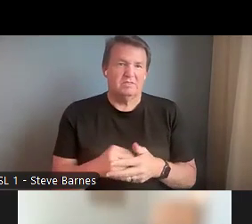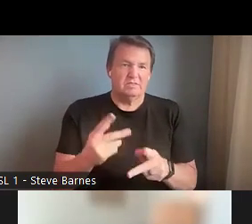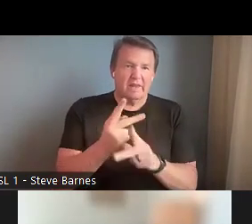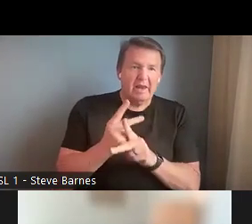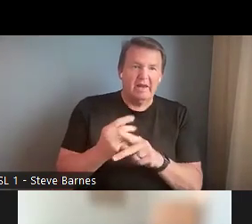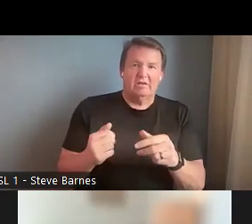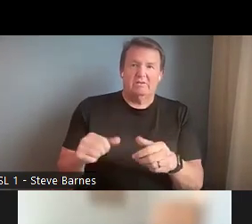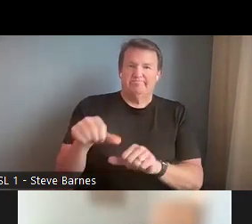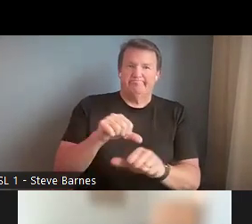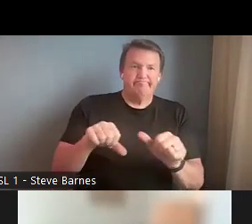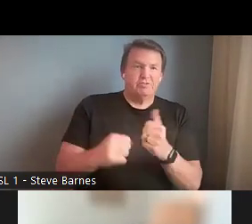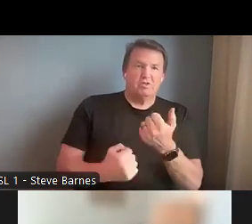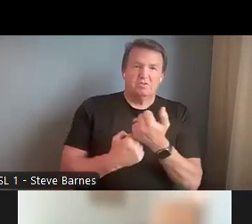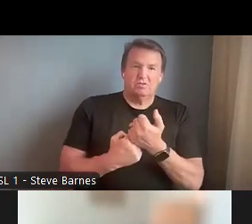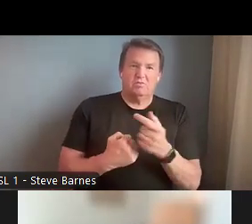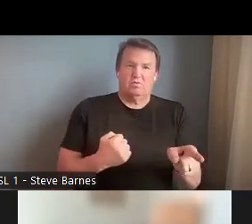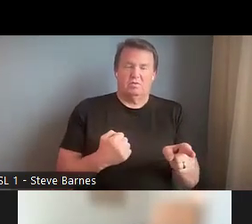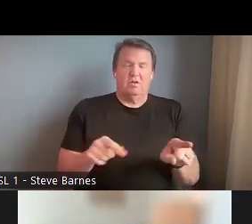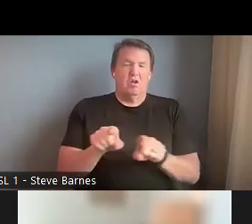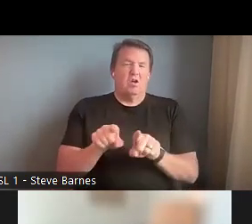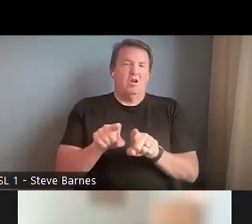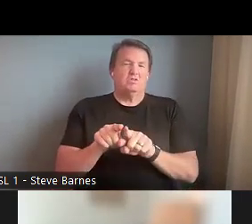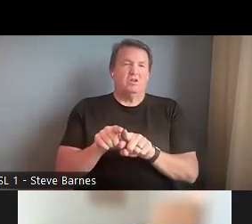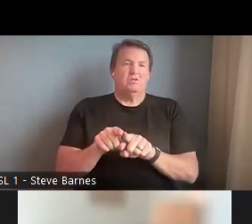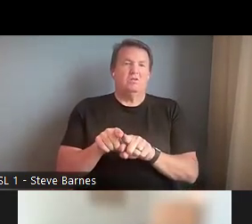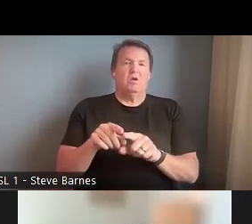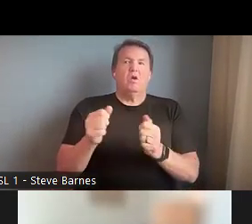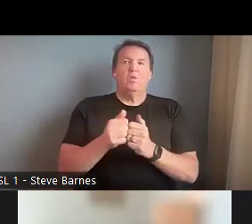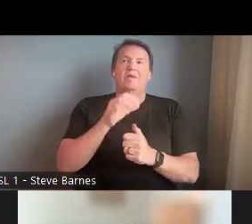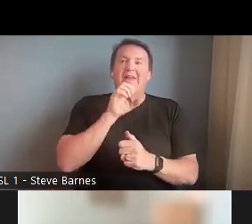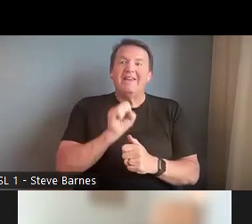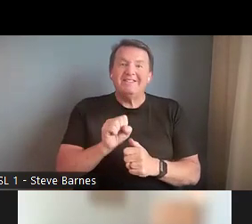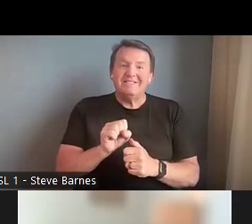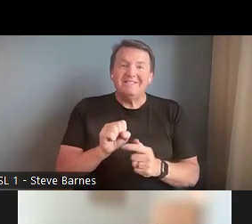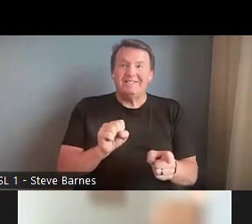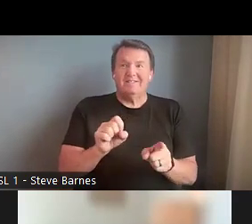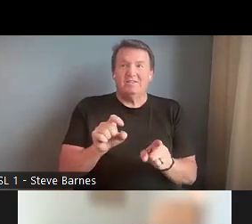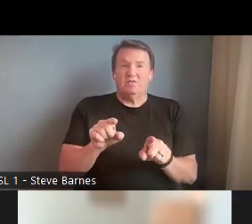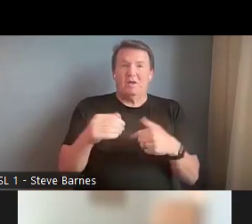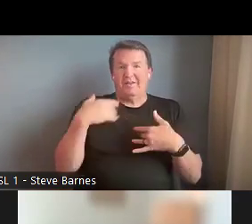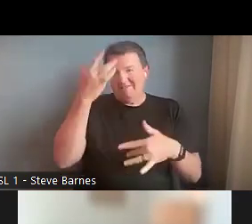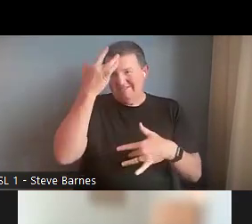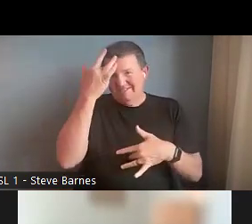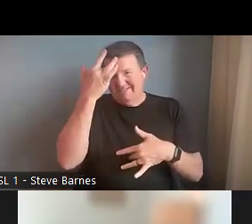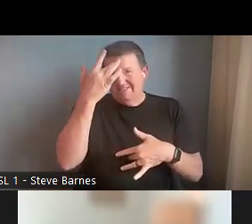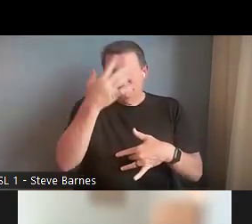is aging, and with that comes increased risk of chronic disease, including dementia. Next slide,